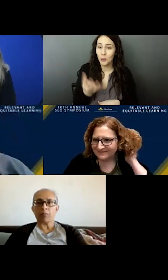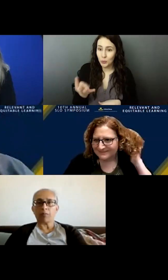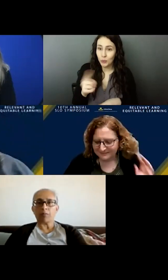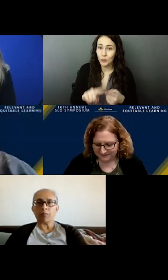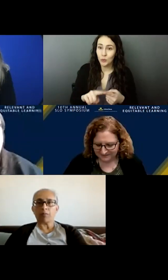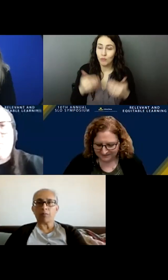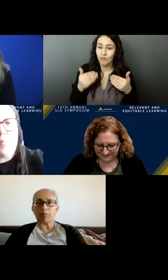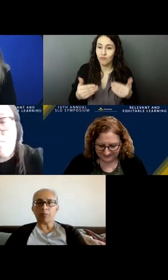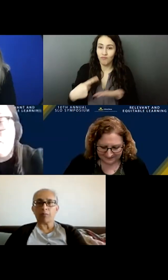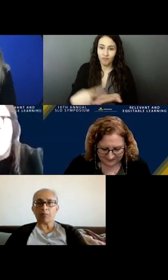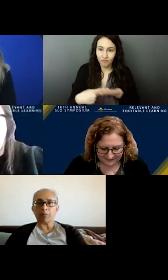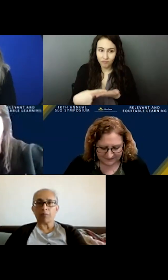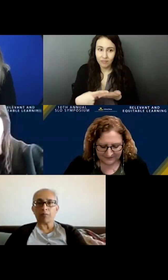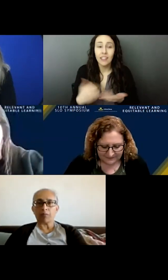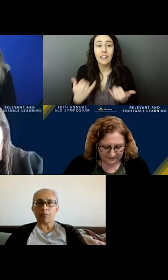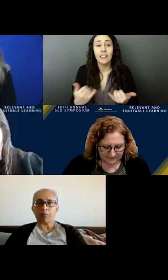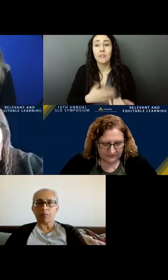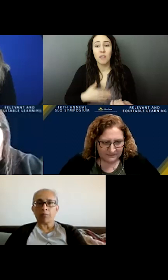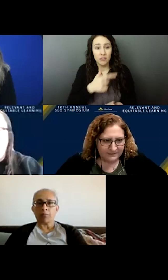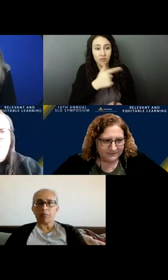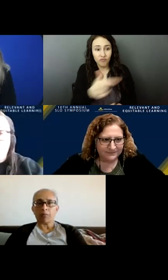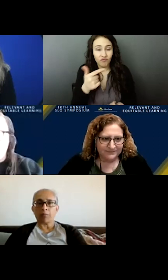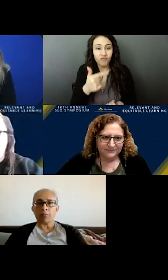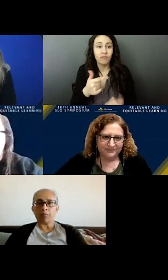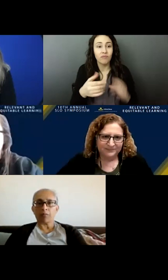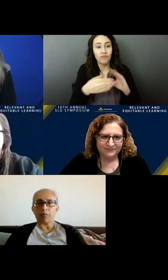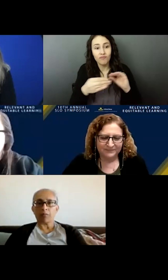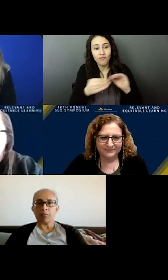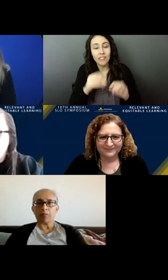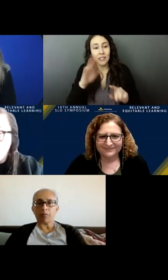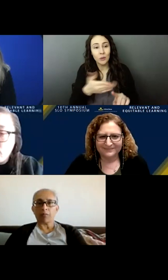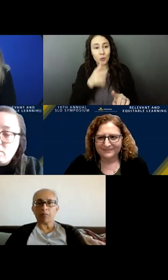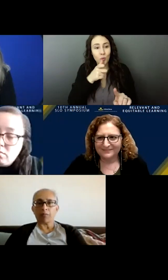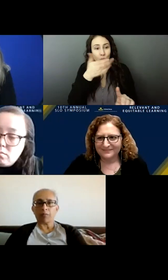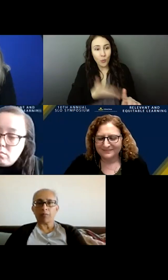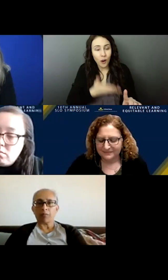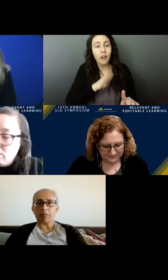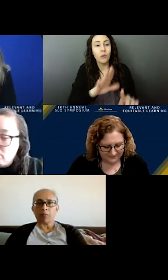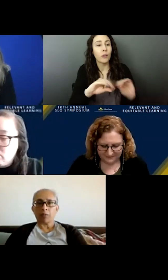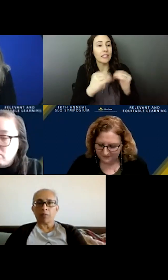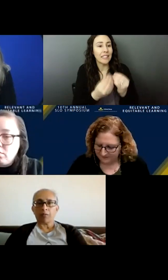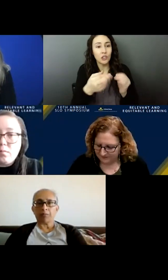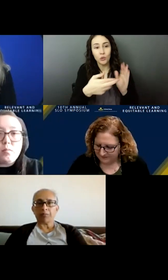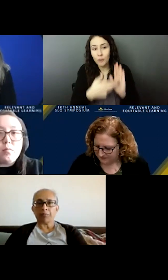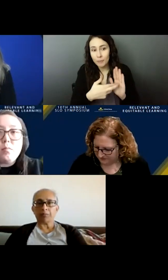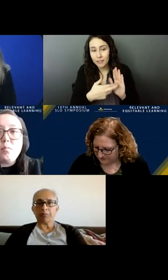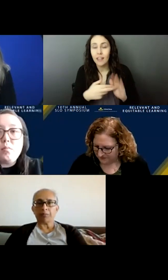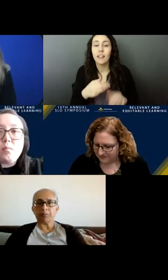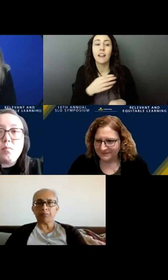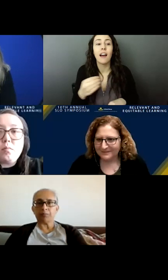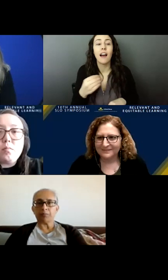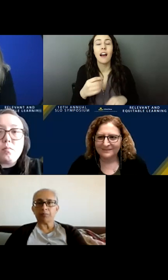if you could please introduce yourself, just say a few words of who you are, the organization you represent, and starting